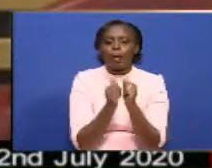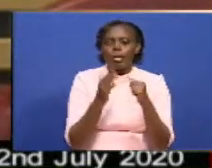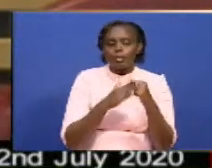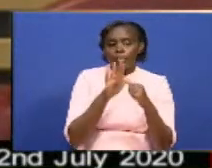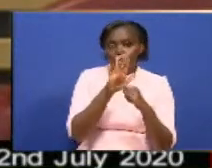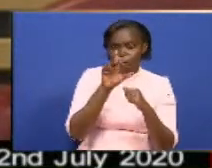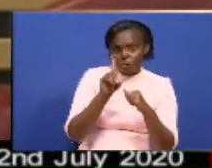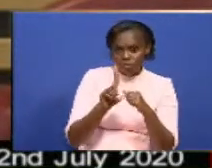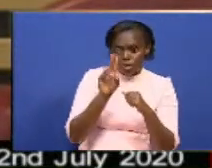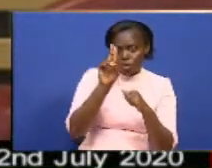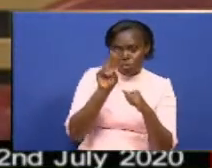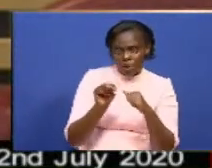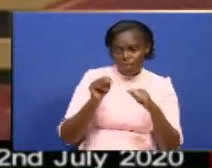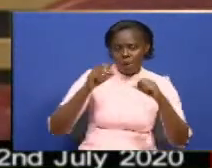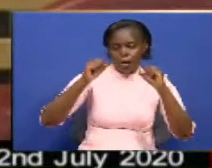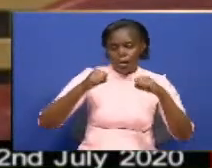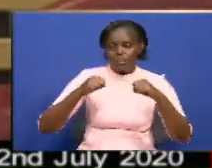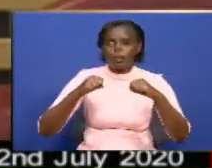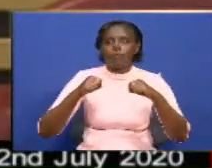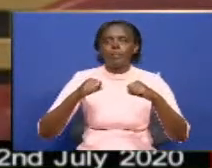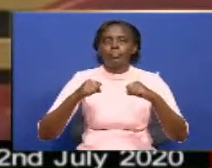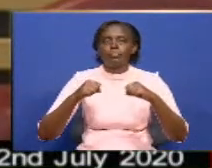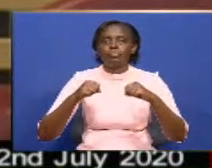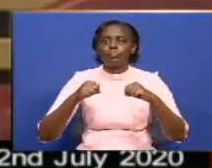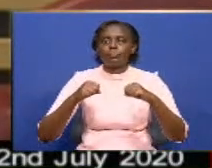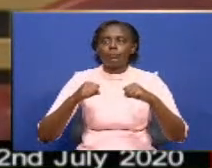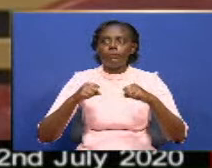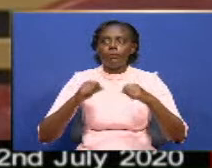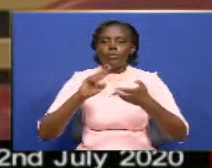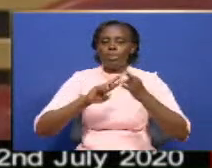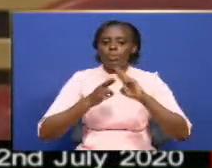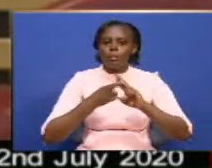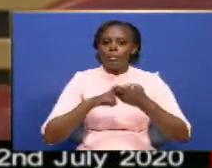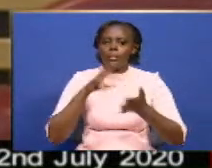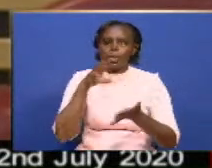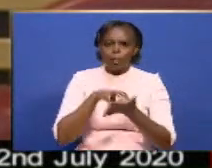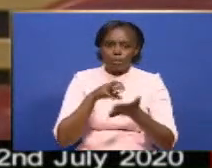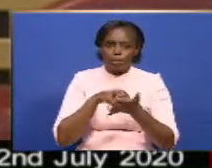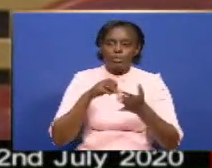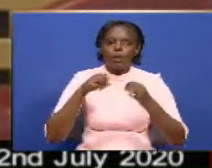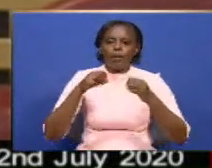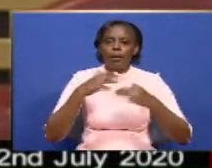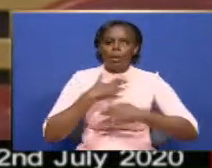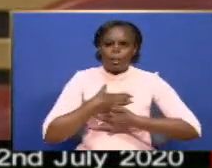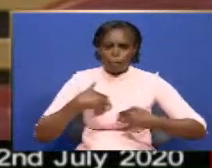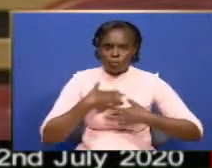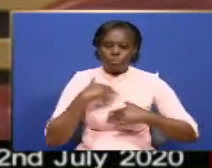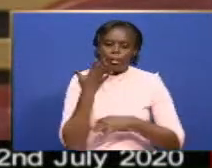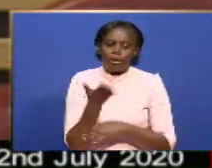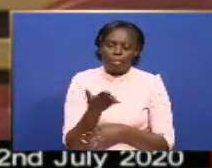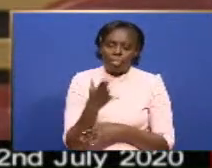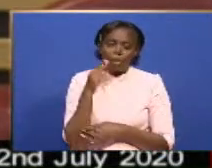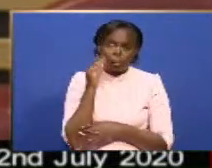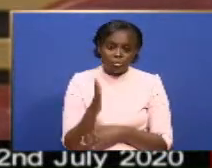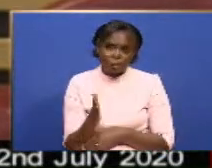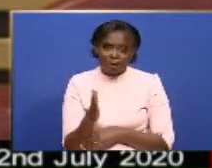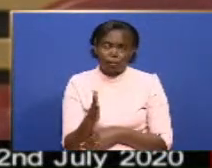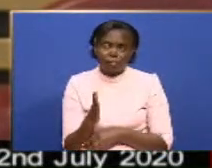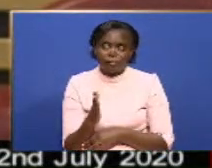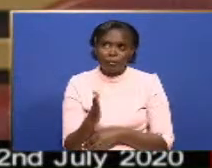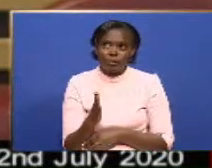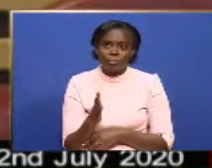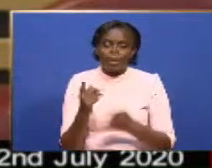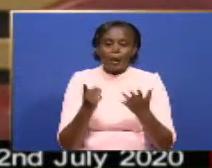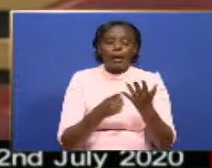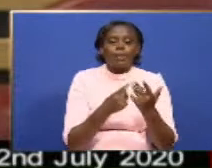1951 United Nations Convention relating to the status of refugees, Madam Speaker. Madam Speaker, there are